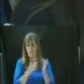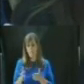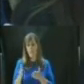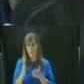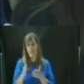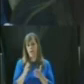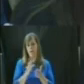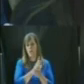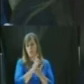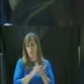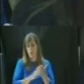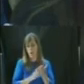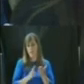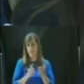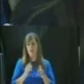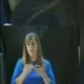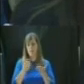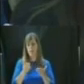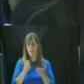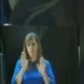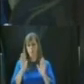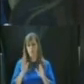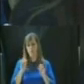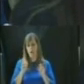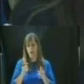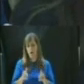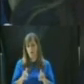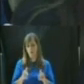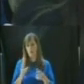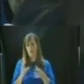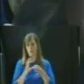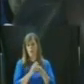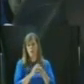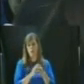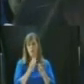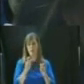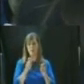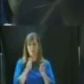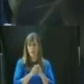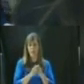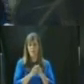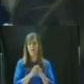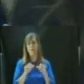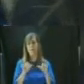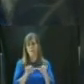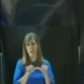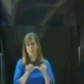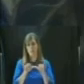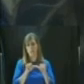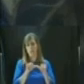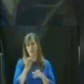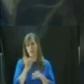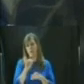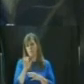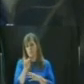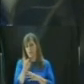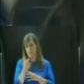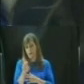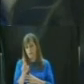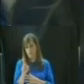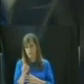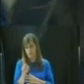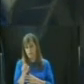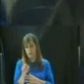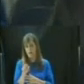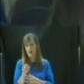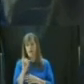draft provides an excellent opportunity to incorporate specific, measurable objectives that address the goal of investing in